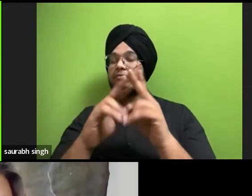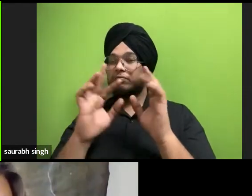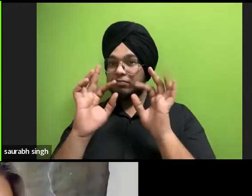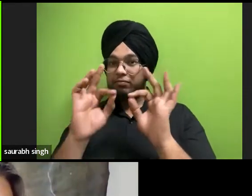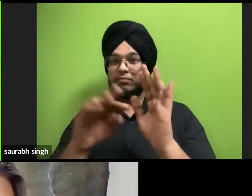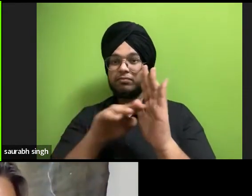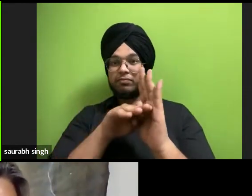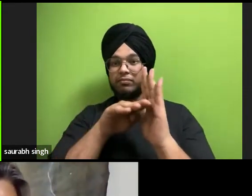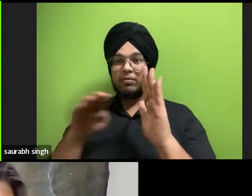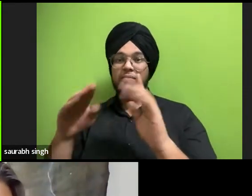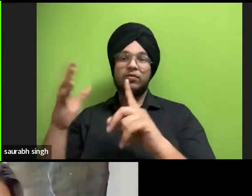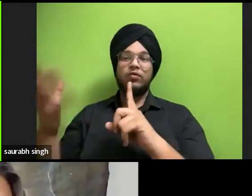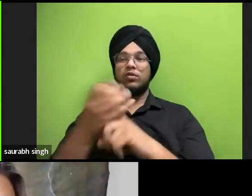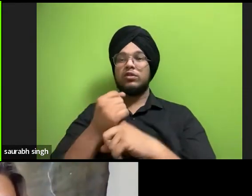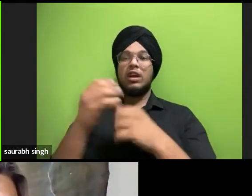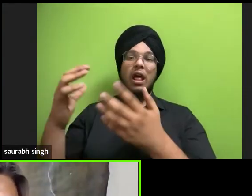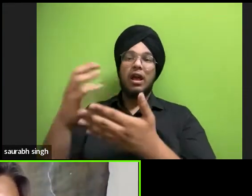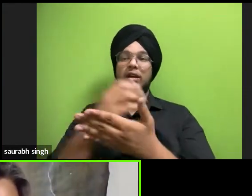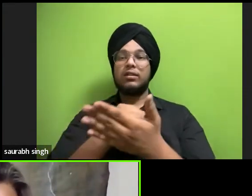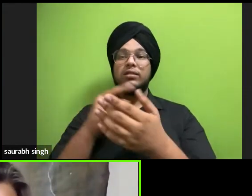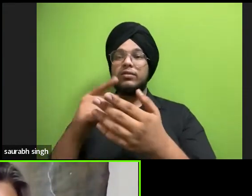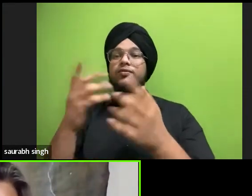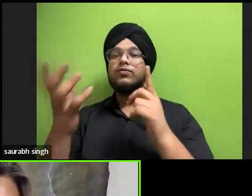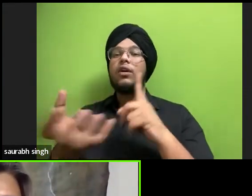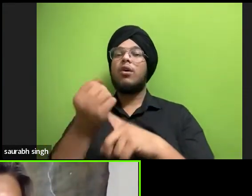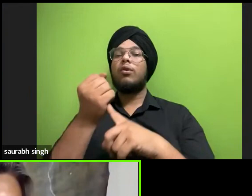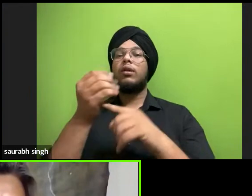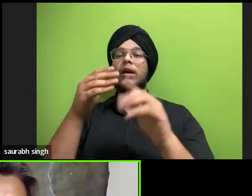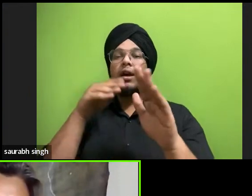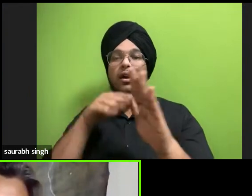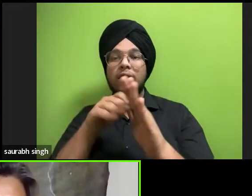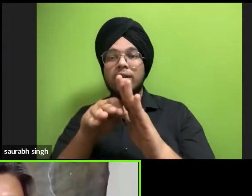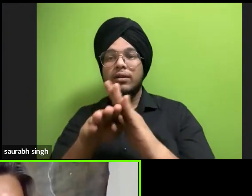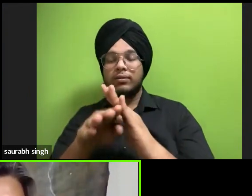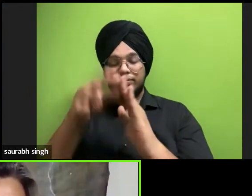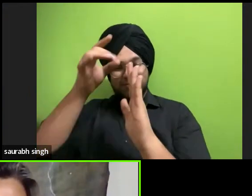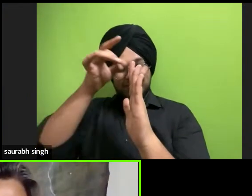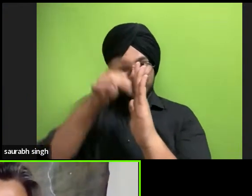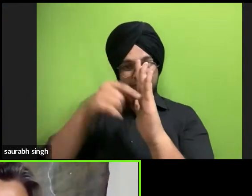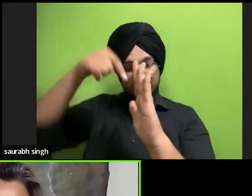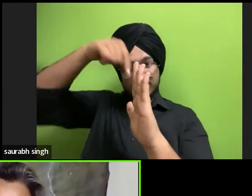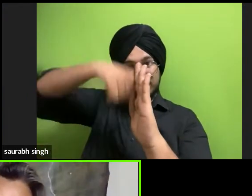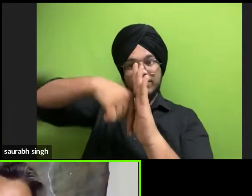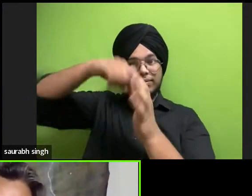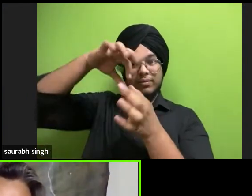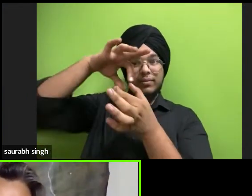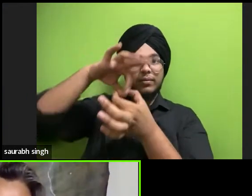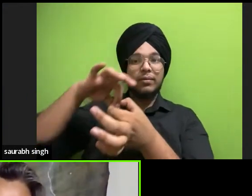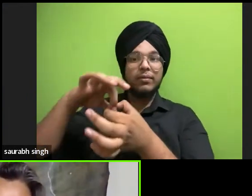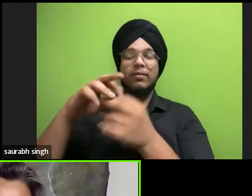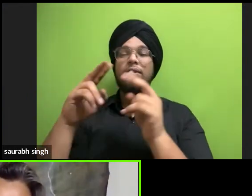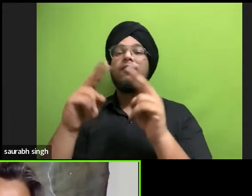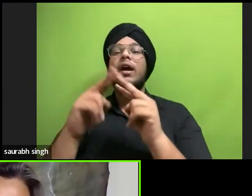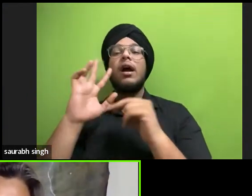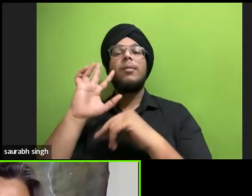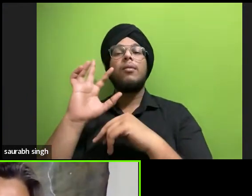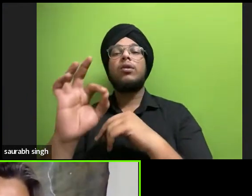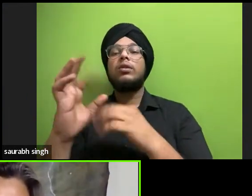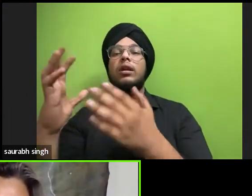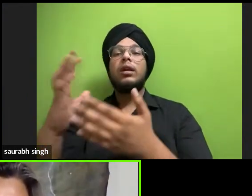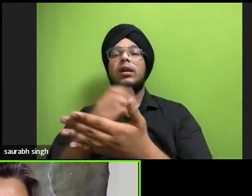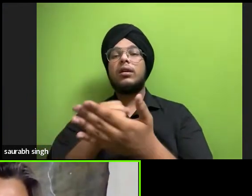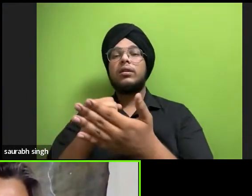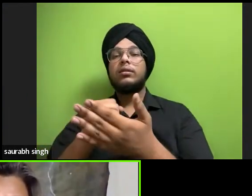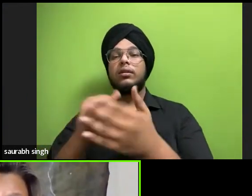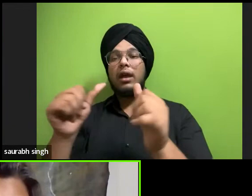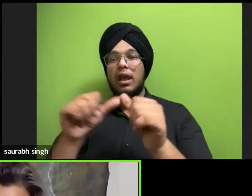founding collection that was founded on the core of Uli's very important collection of